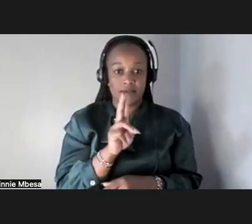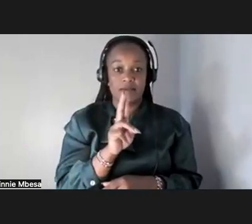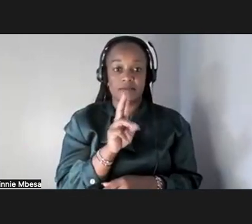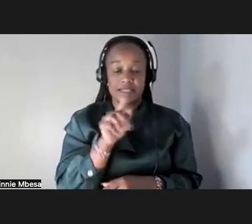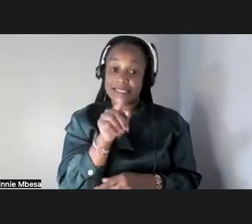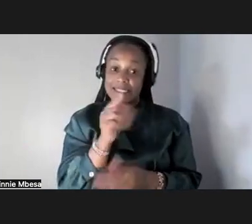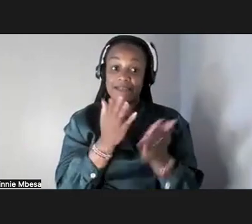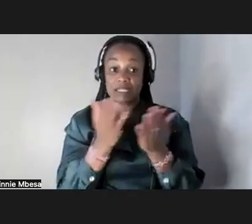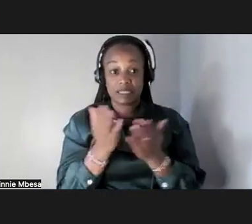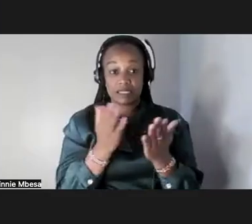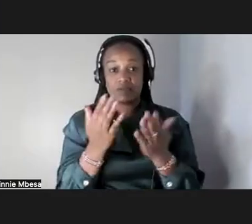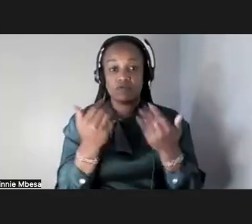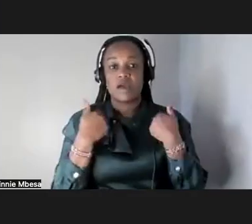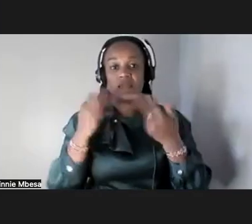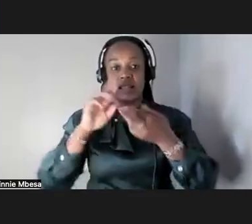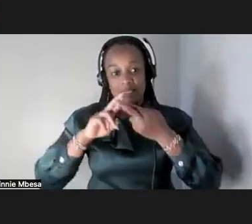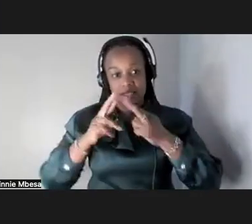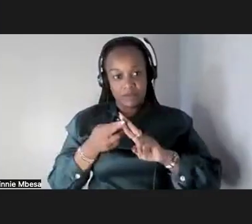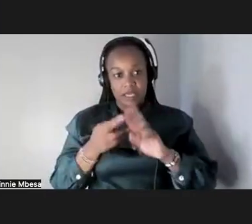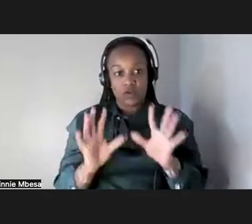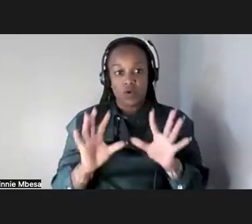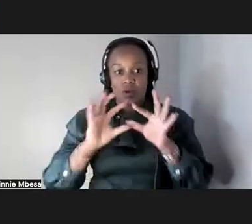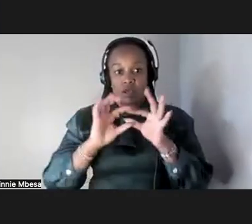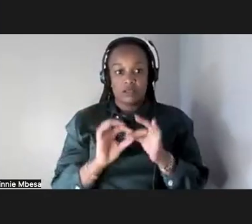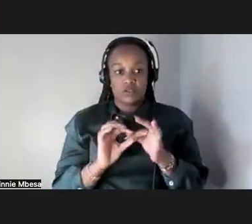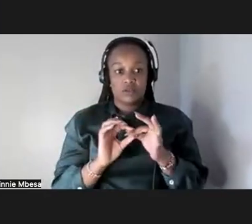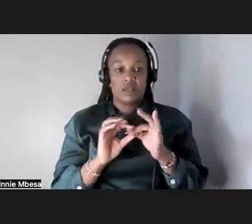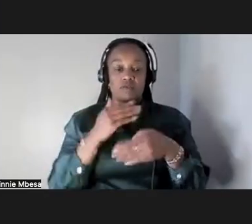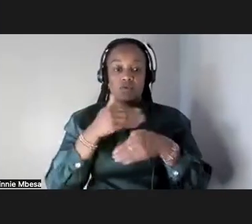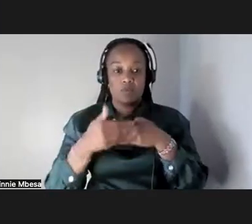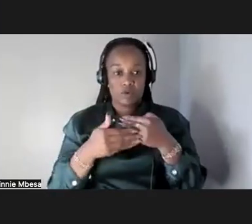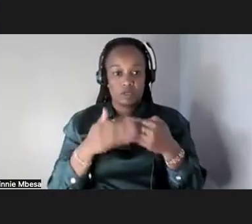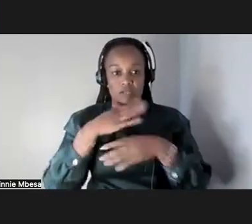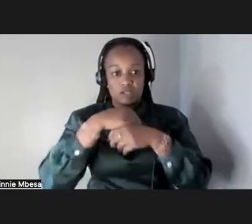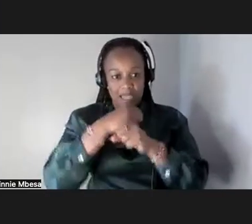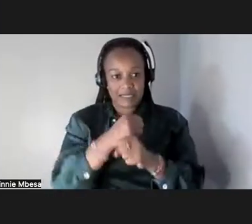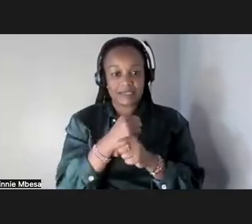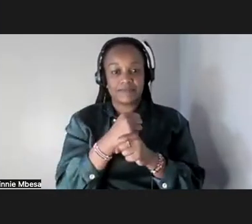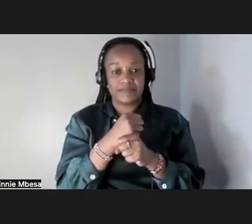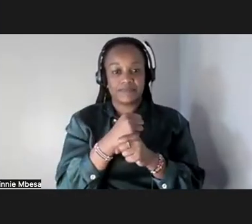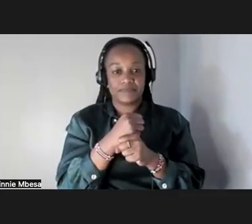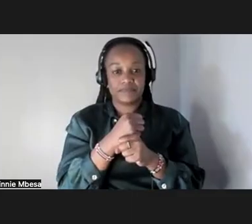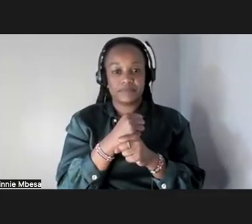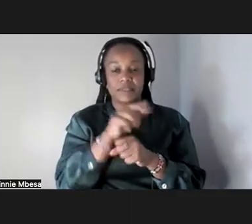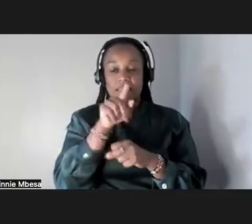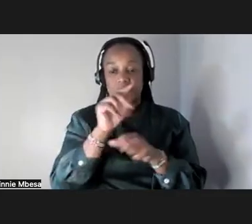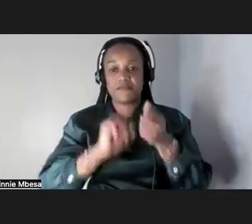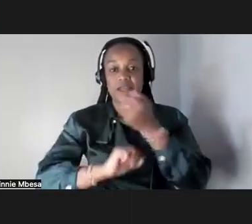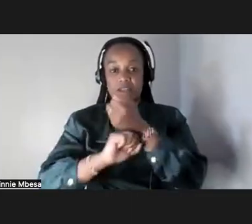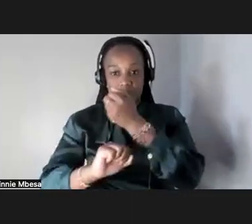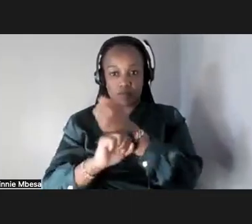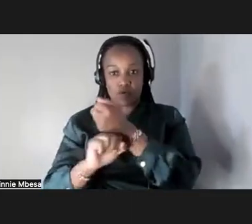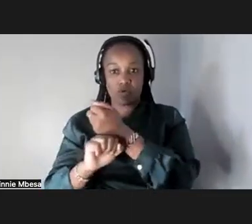authentic relationship or connection so that you can then build trust and go from there. That seems fundamental to success in this